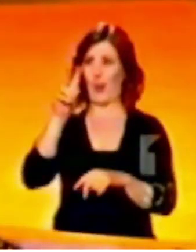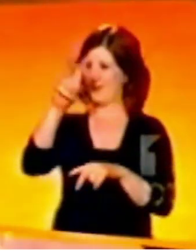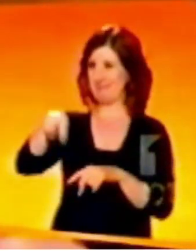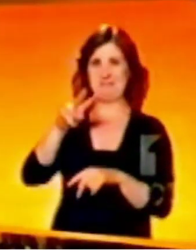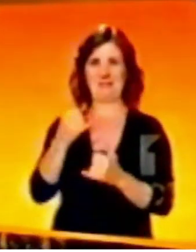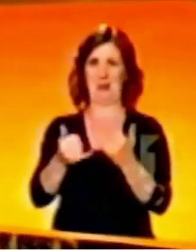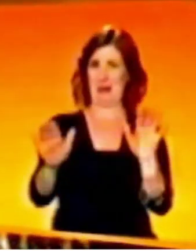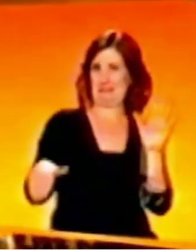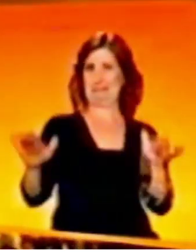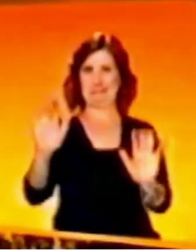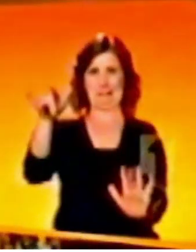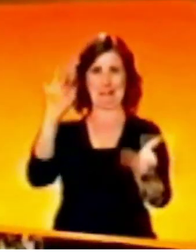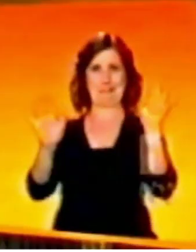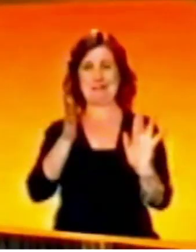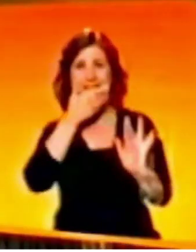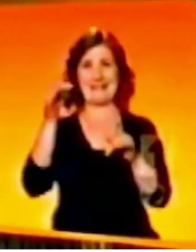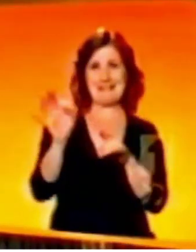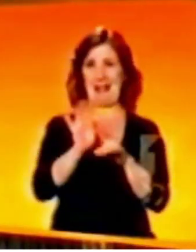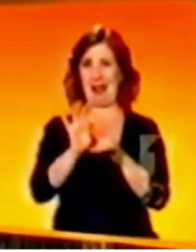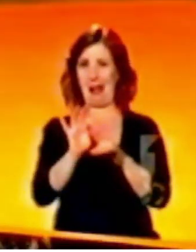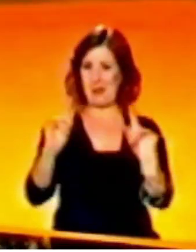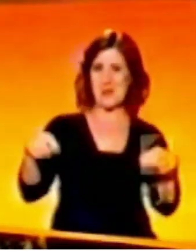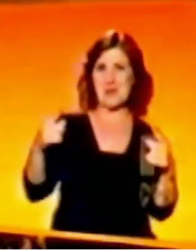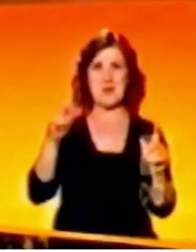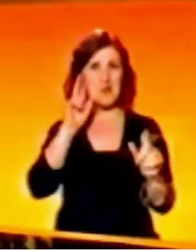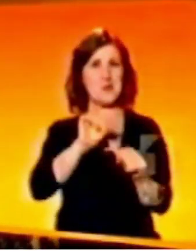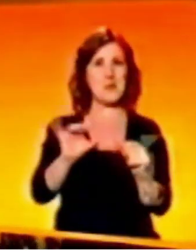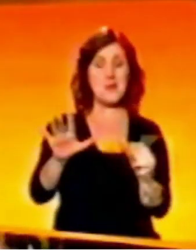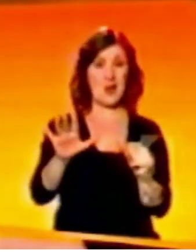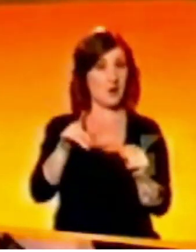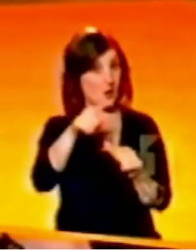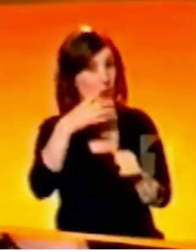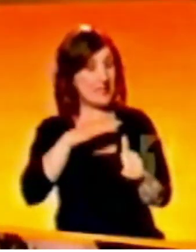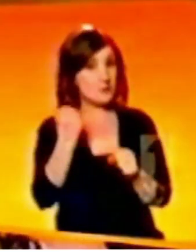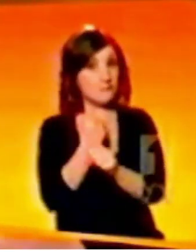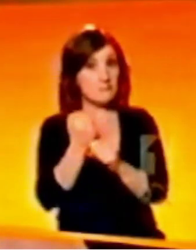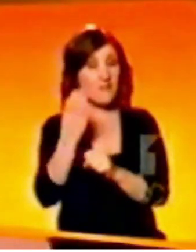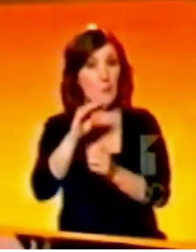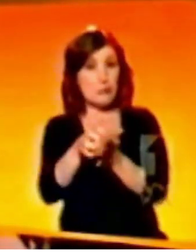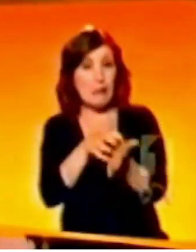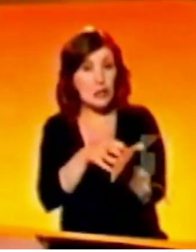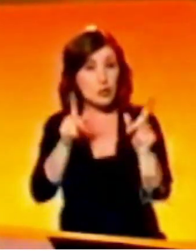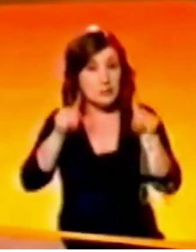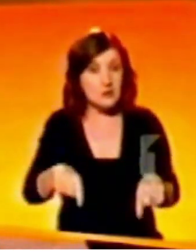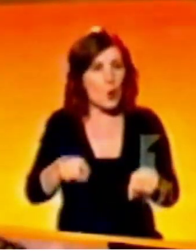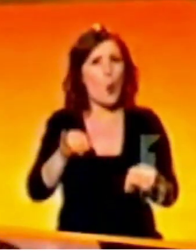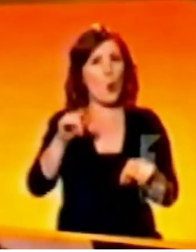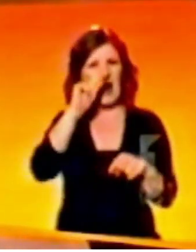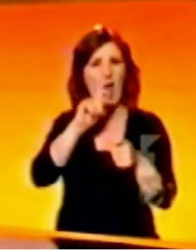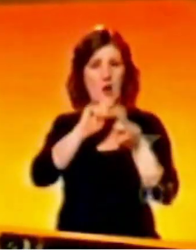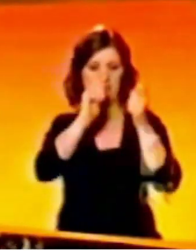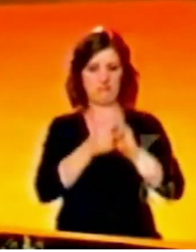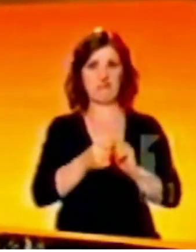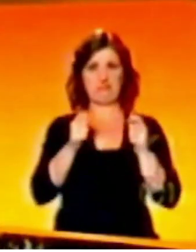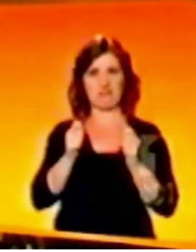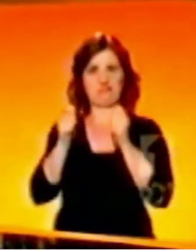of wheels. It's a nice colour, and I was thinking, would you have to build them from scratch with, or it's the modification